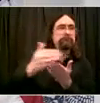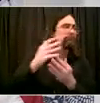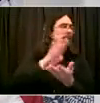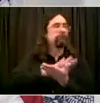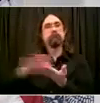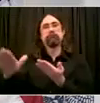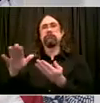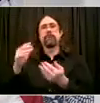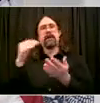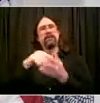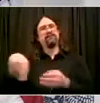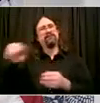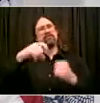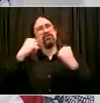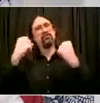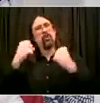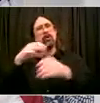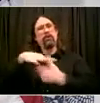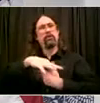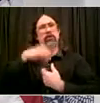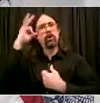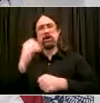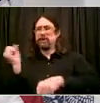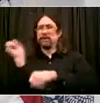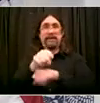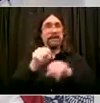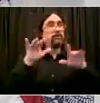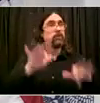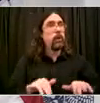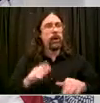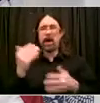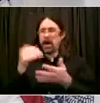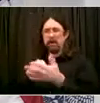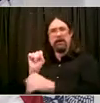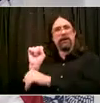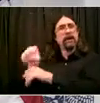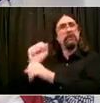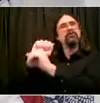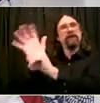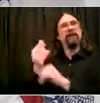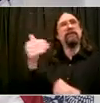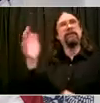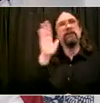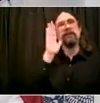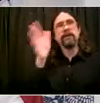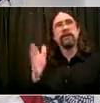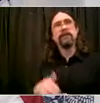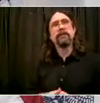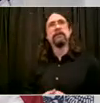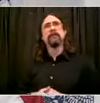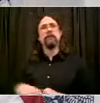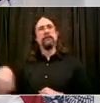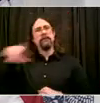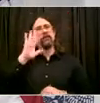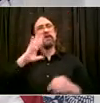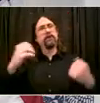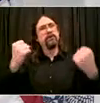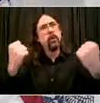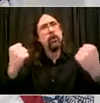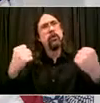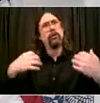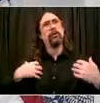full recovery in New York City. So I'll say what I've said more than once. I believe in the future of New York City because I believe in New